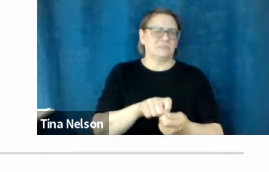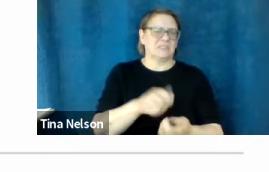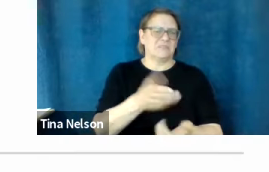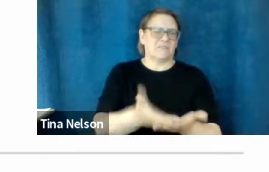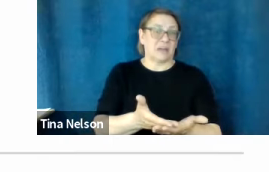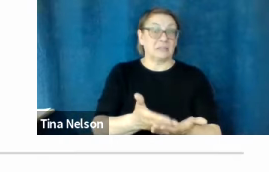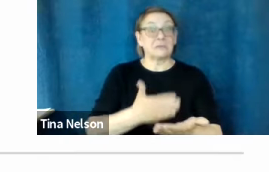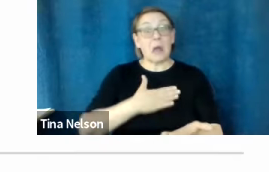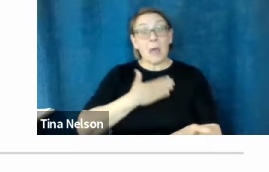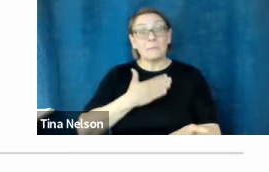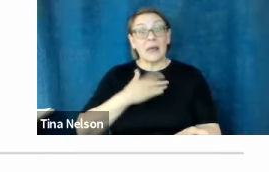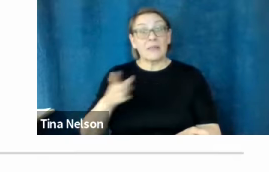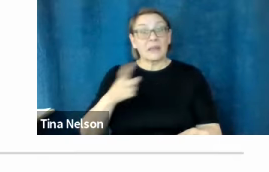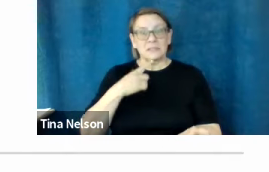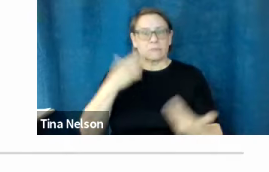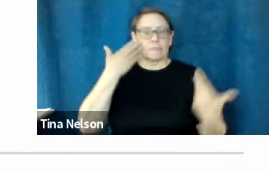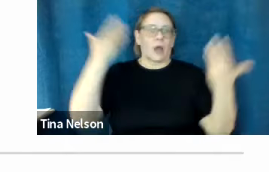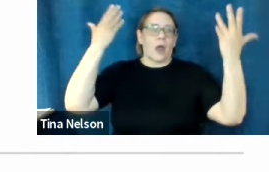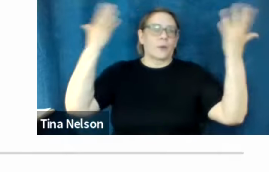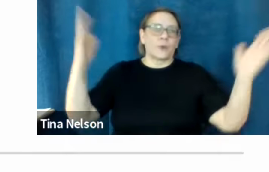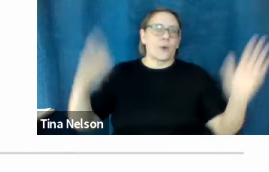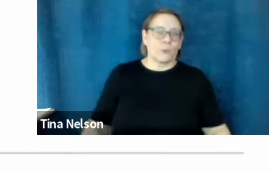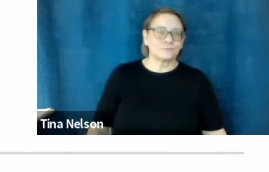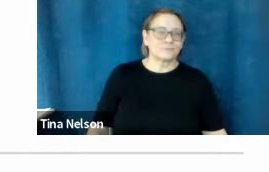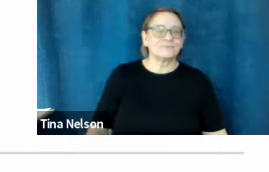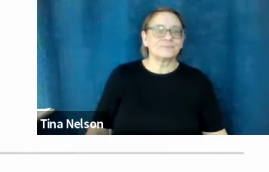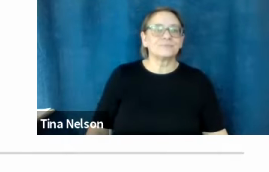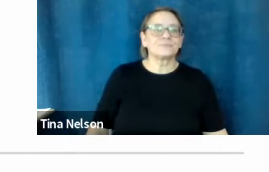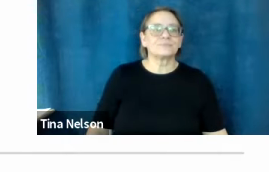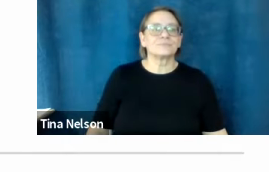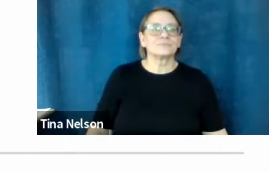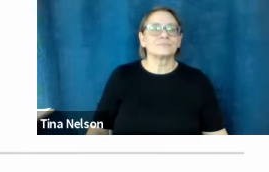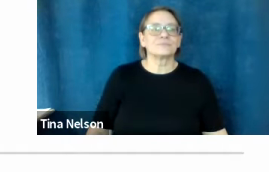I'm glad that they aren't willing to say that it is true one way or another.